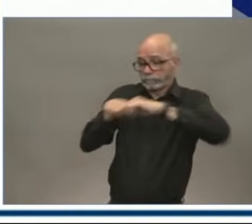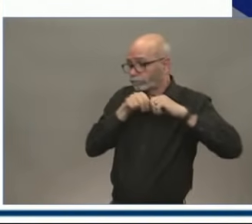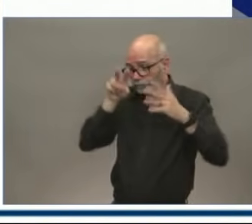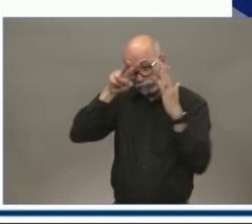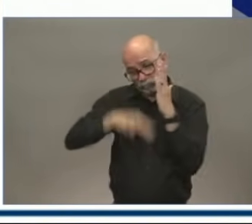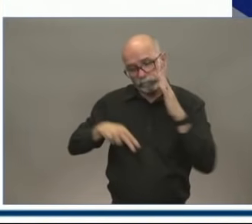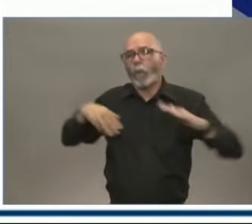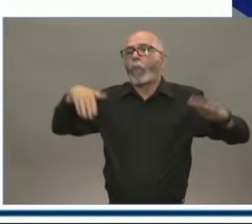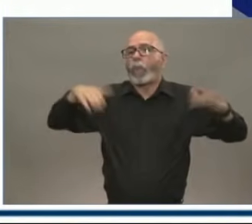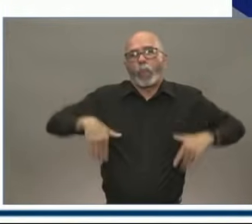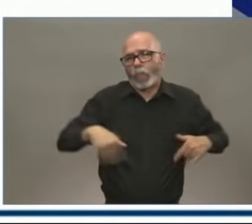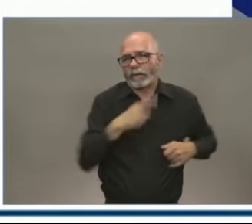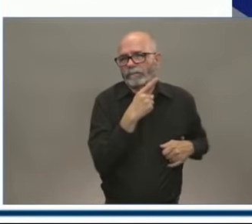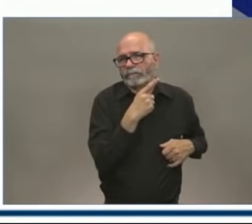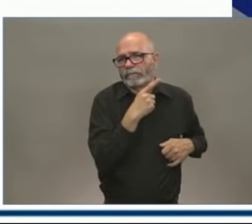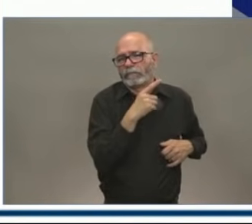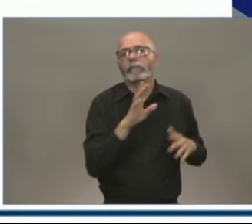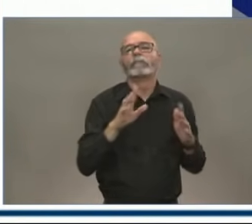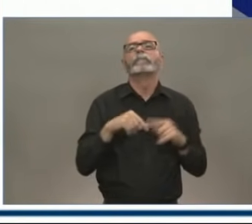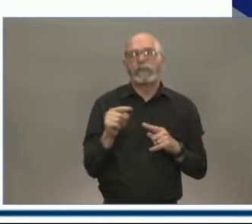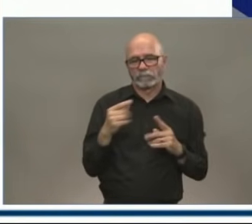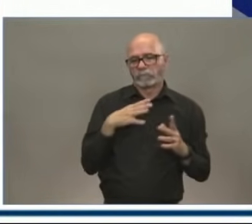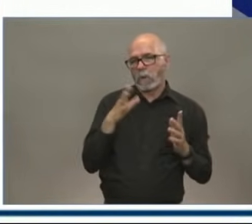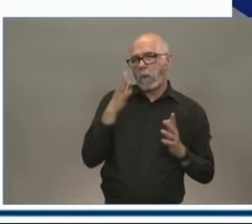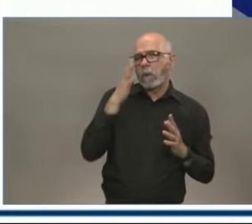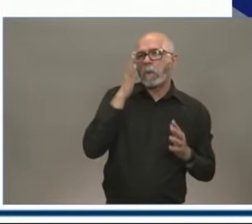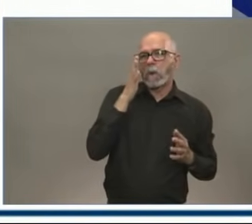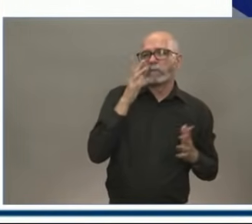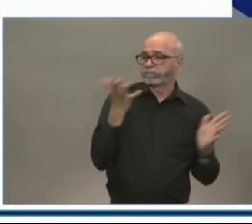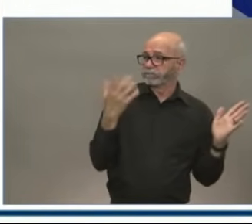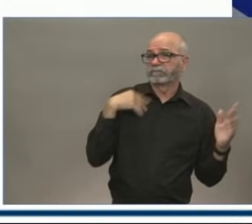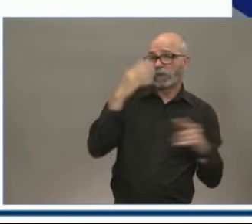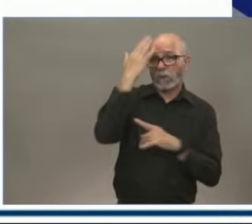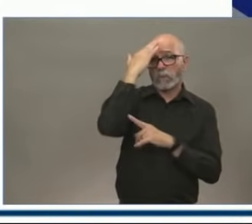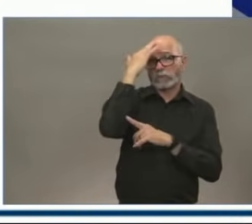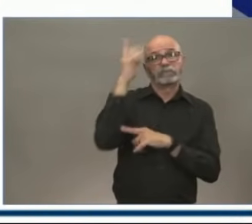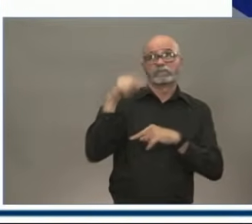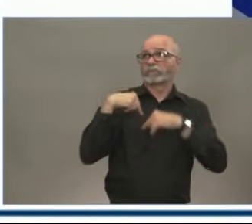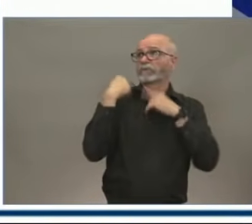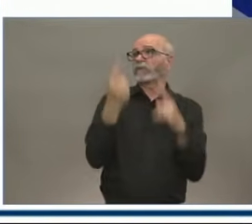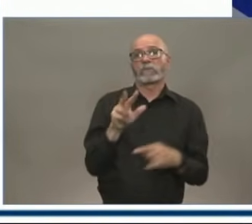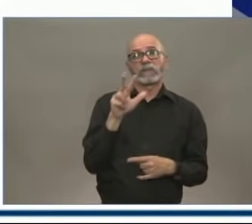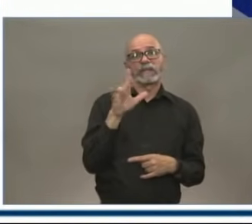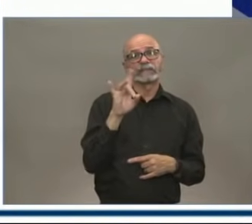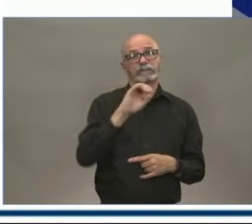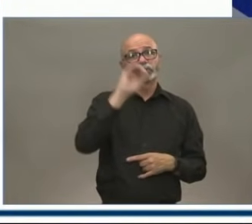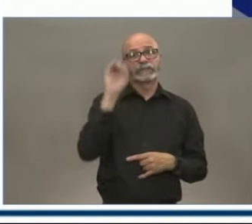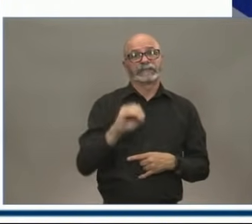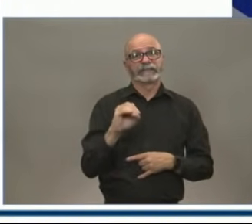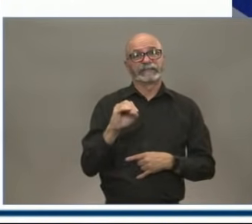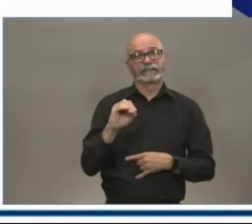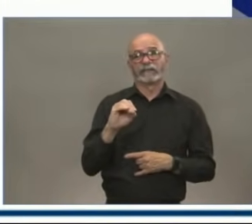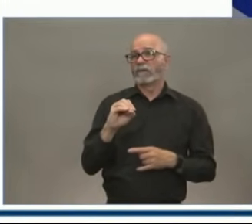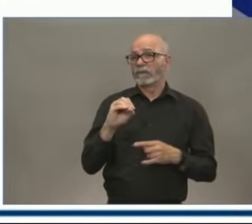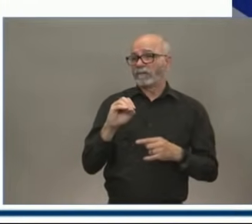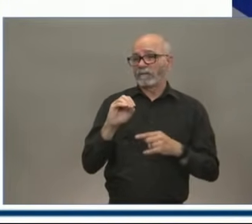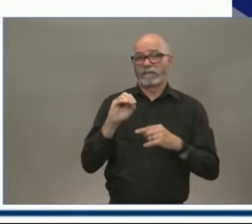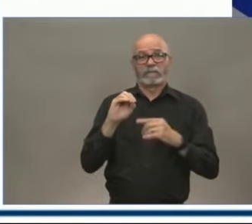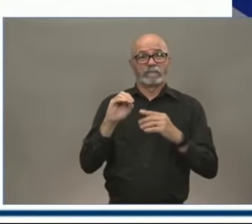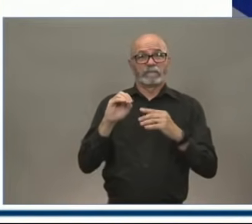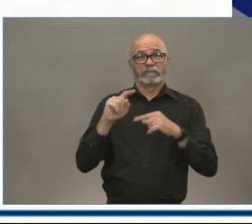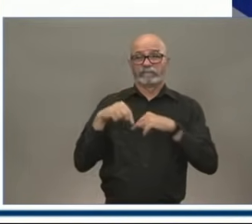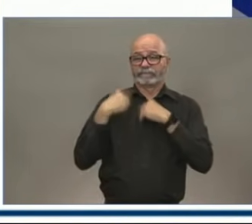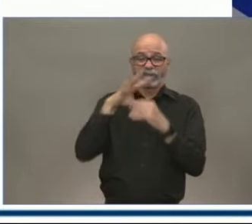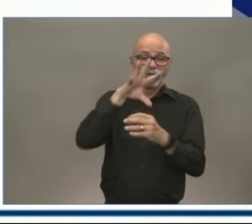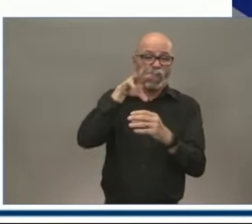fact that our debt to GDP ratio was over 38% when I came into government. We were on track to meet 30 by 2024.